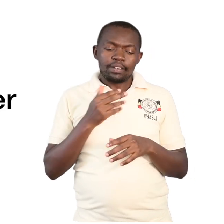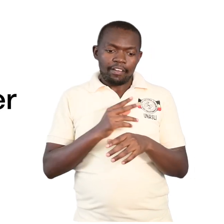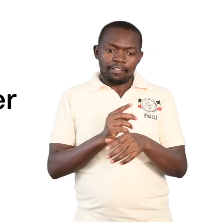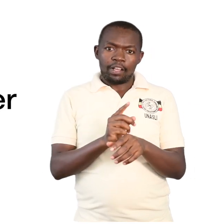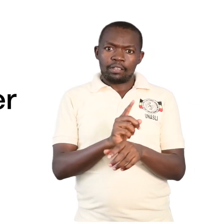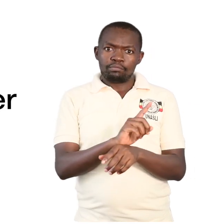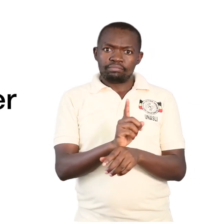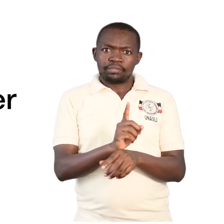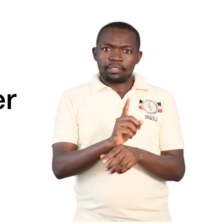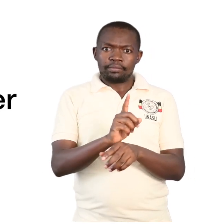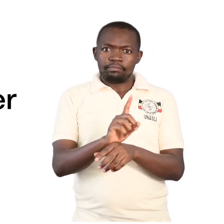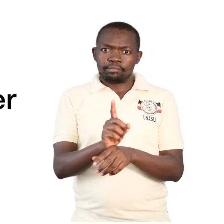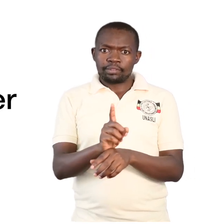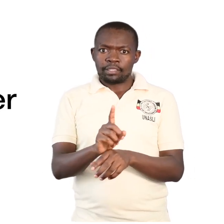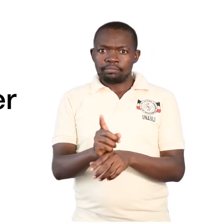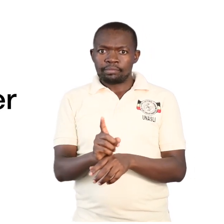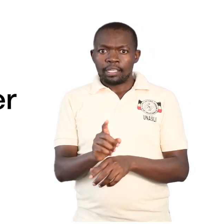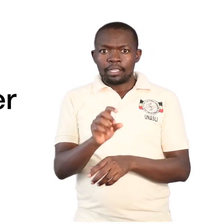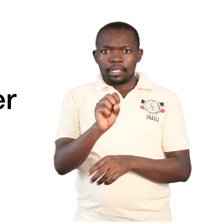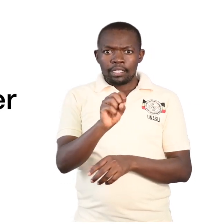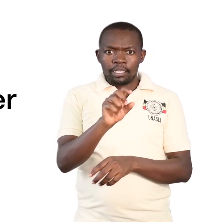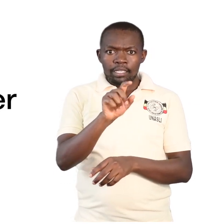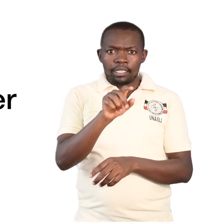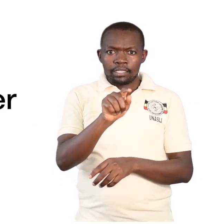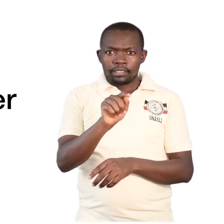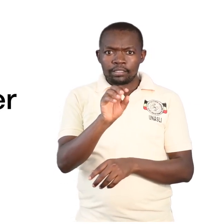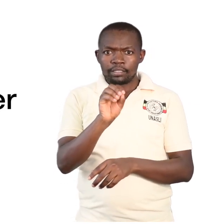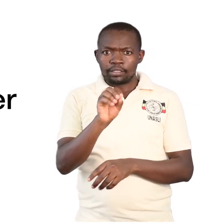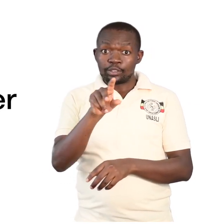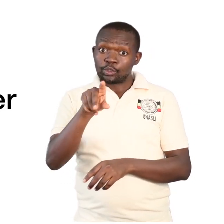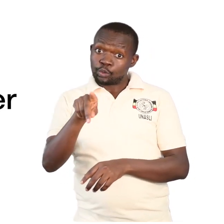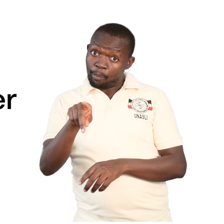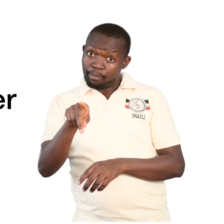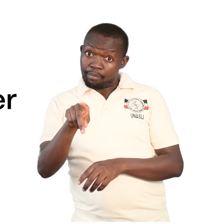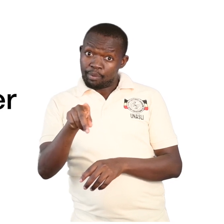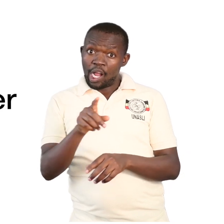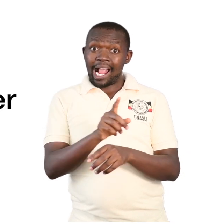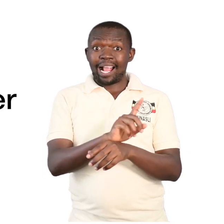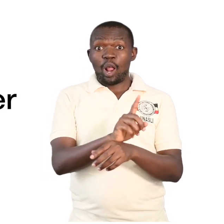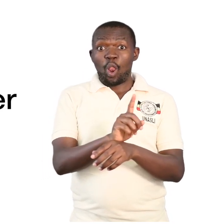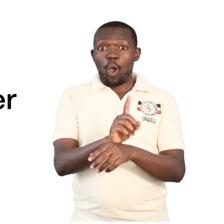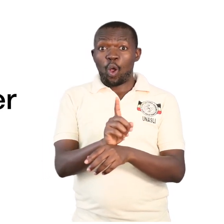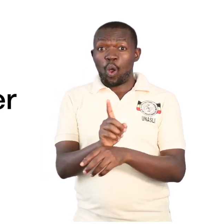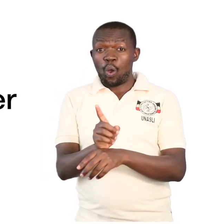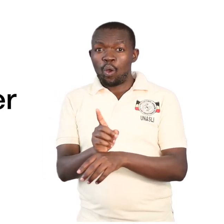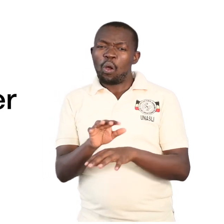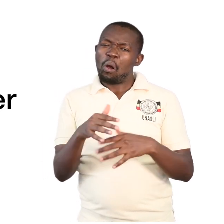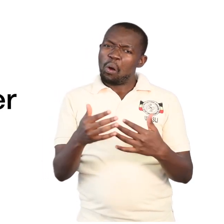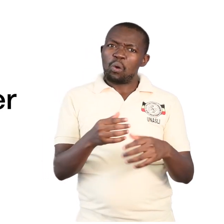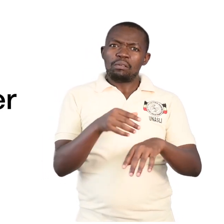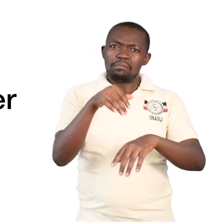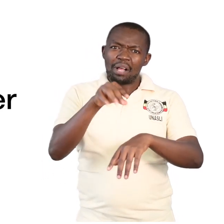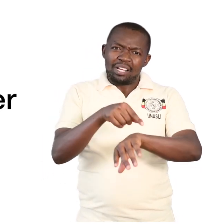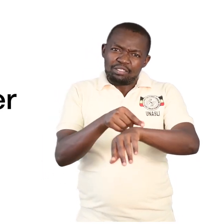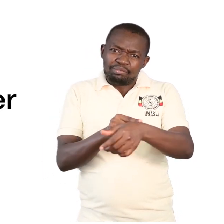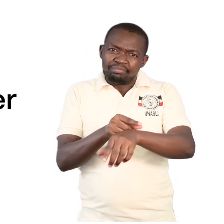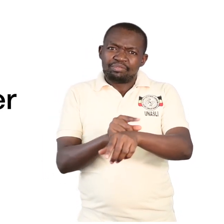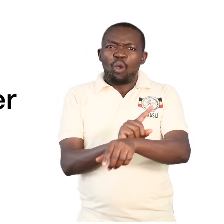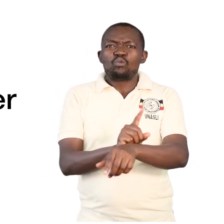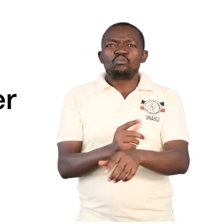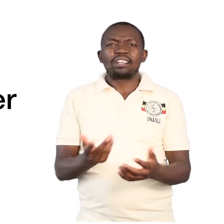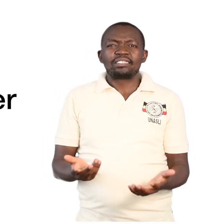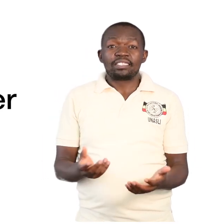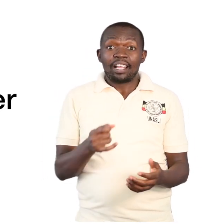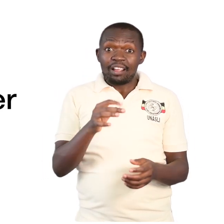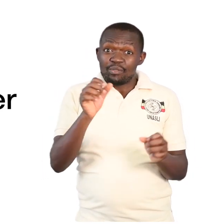stopwatch. If you don't have any of this, you can use a watch, simply a watch. In case you cannot get a